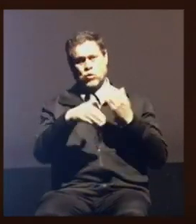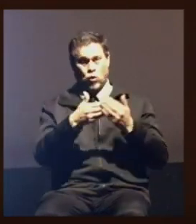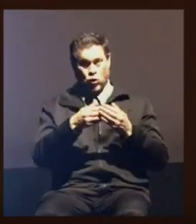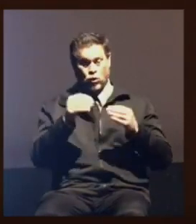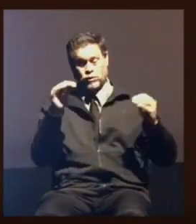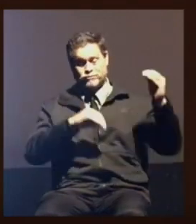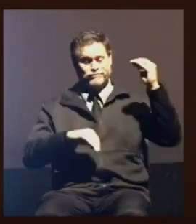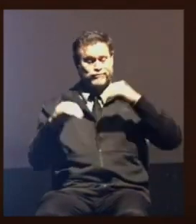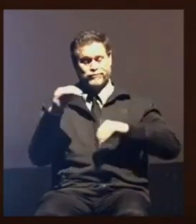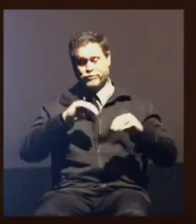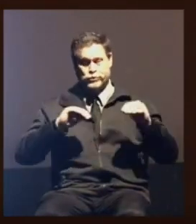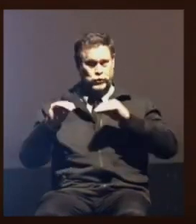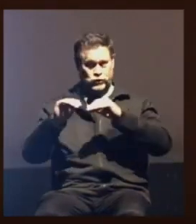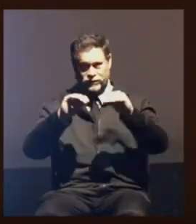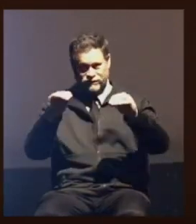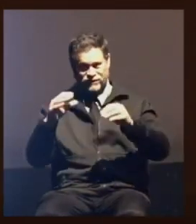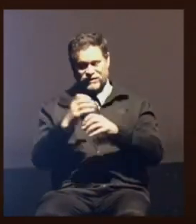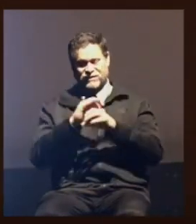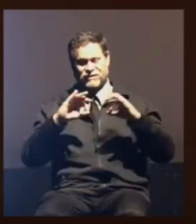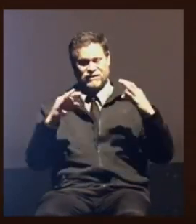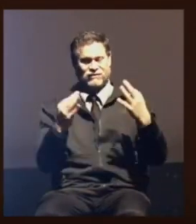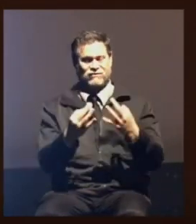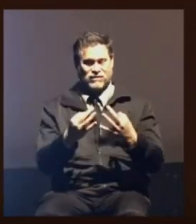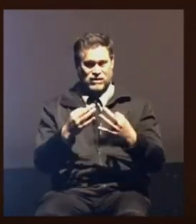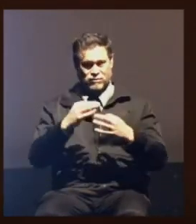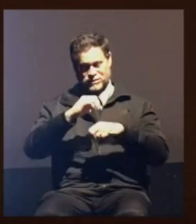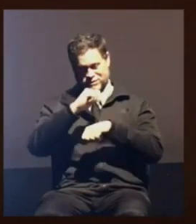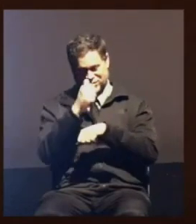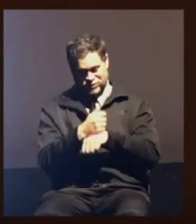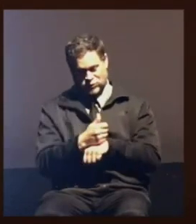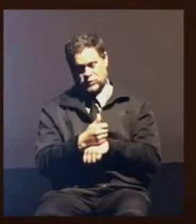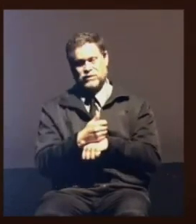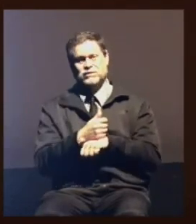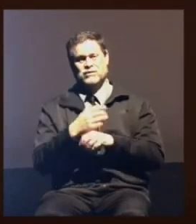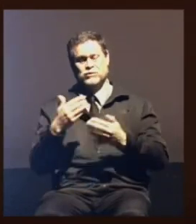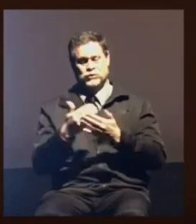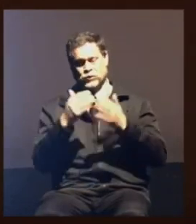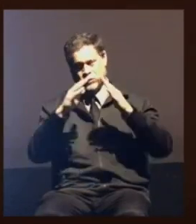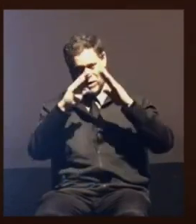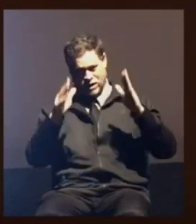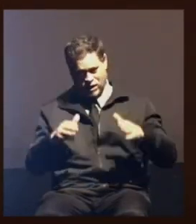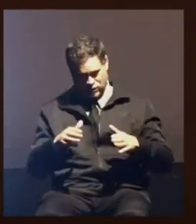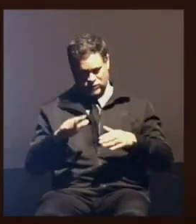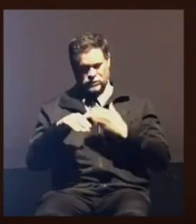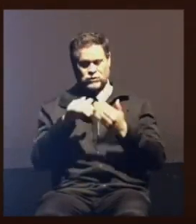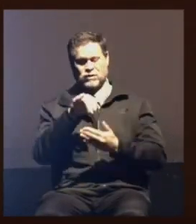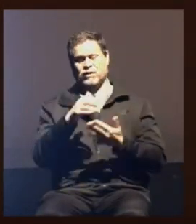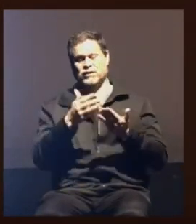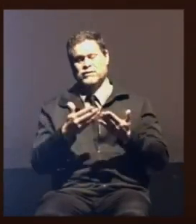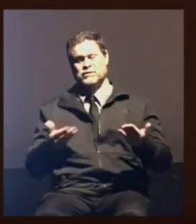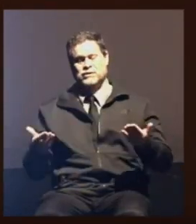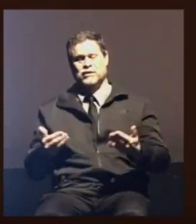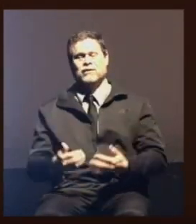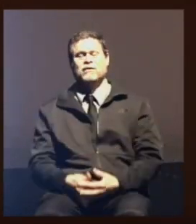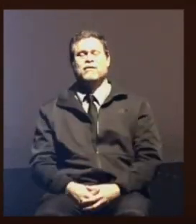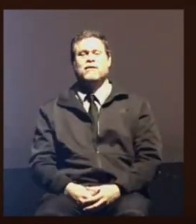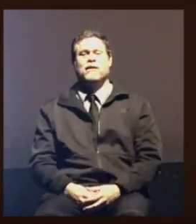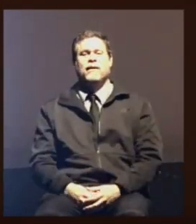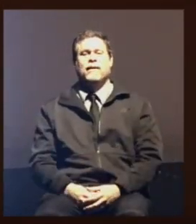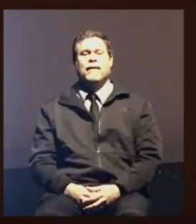and getting the family situated and getting the new house and all that stuff. But